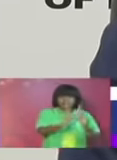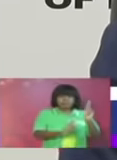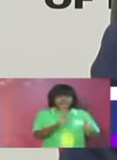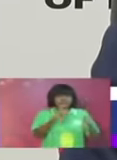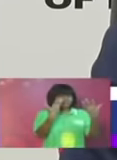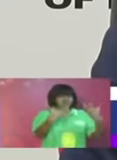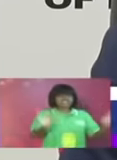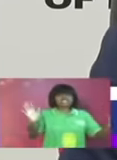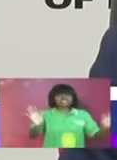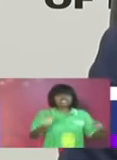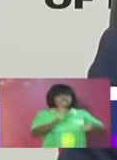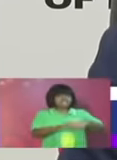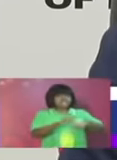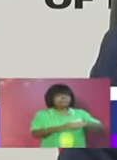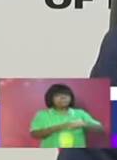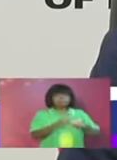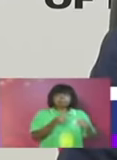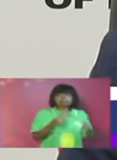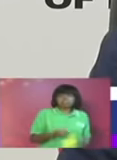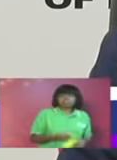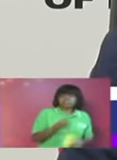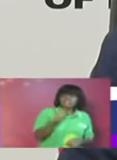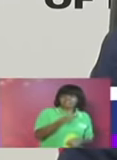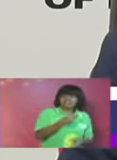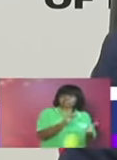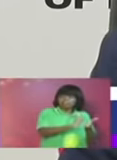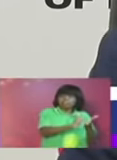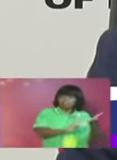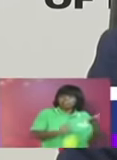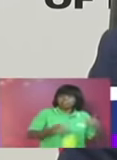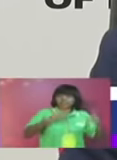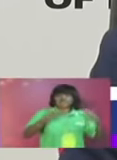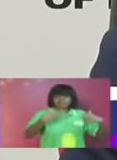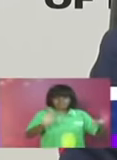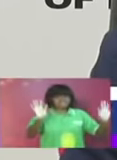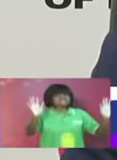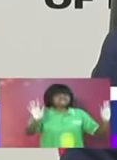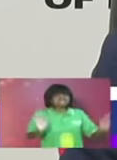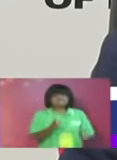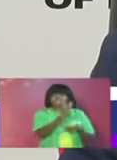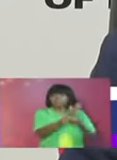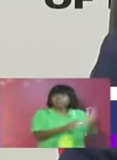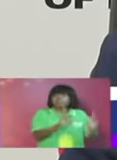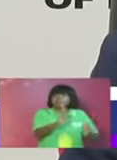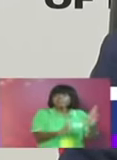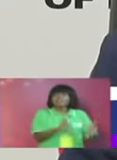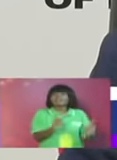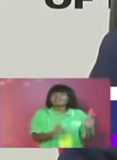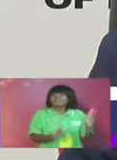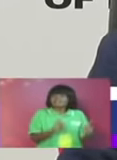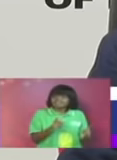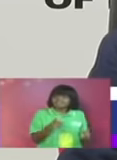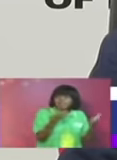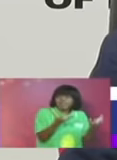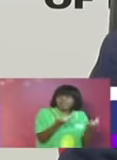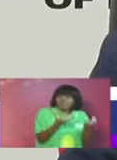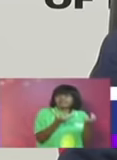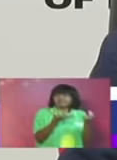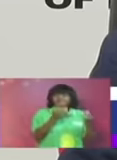There are many people who want the Sinopharm vaccines. You are not forgotten in all of this. First